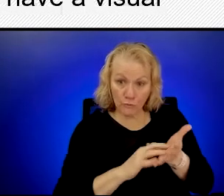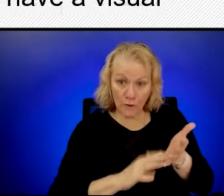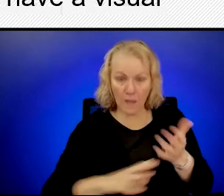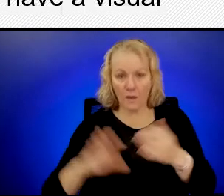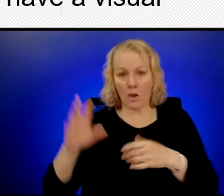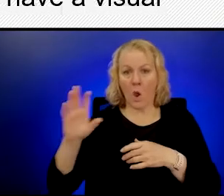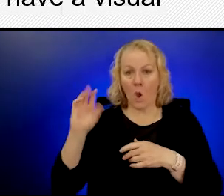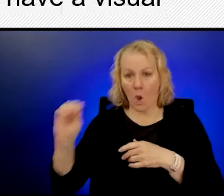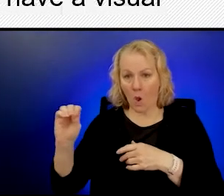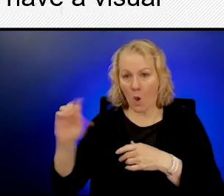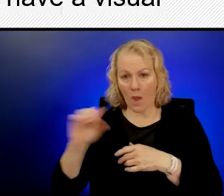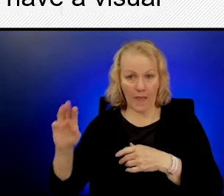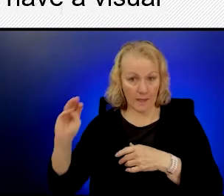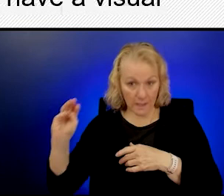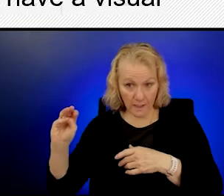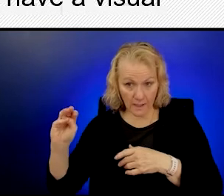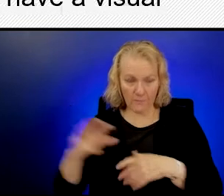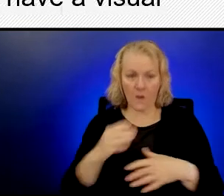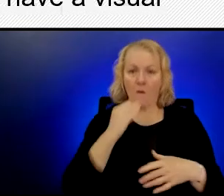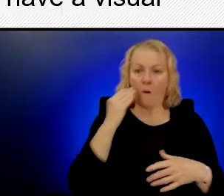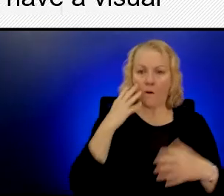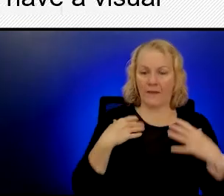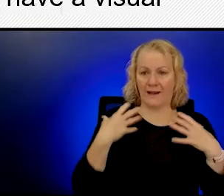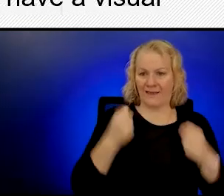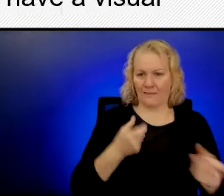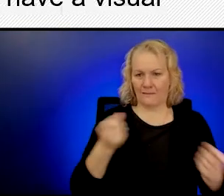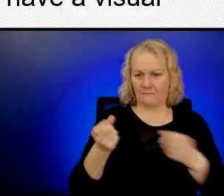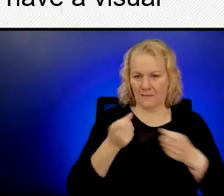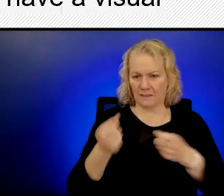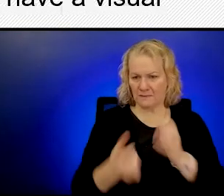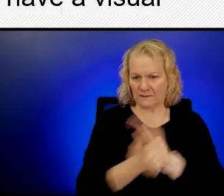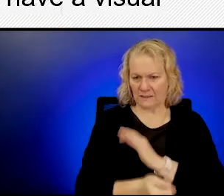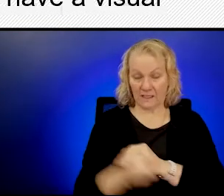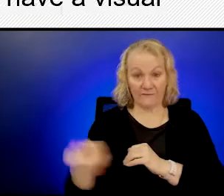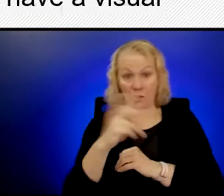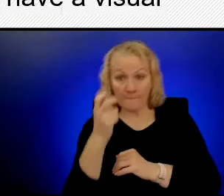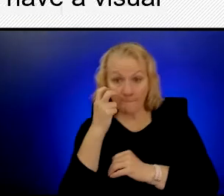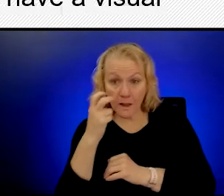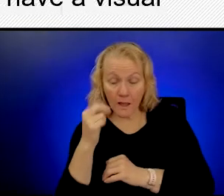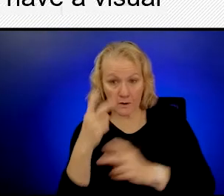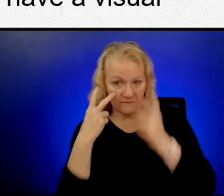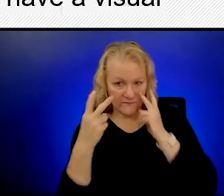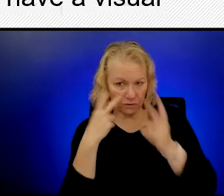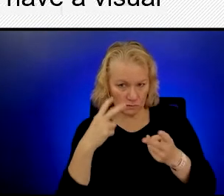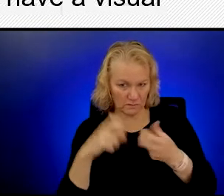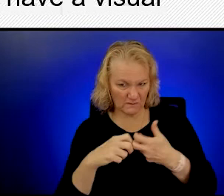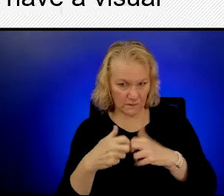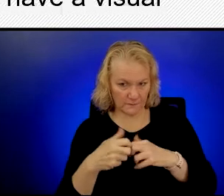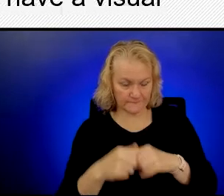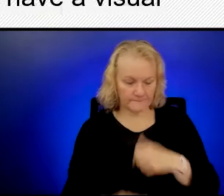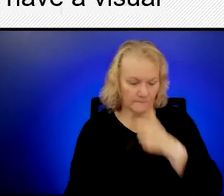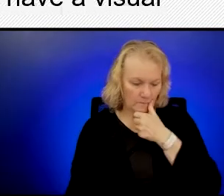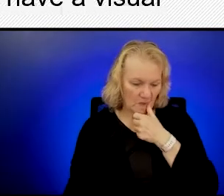and mobility, and home and health management skills if you're blind or have a visual impairment,